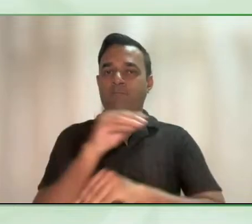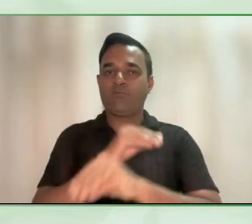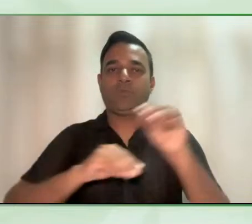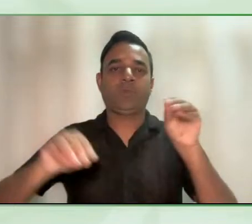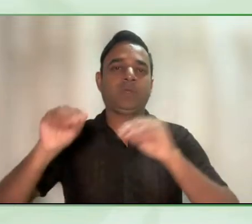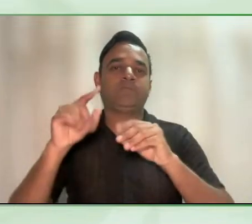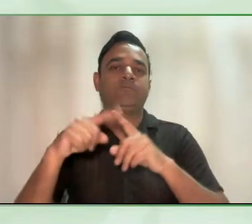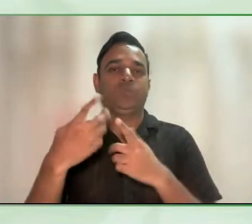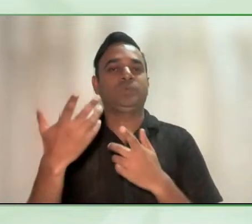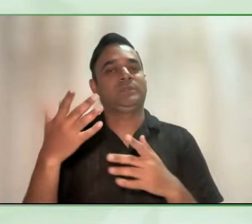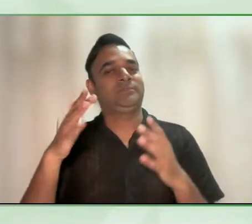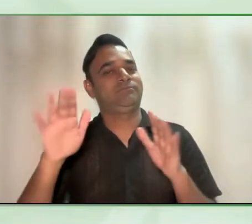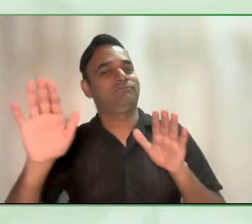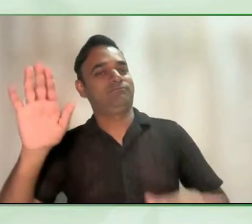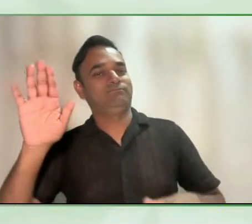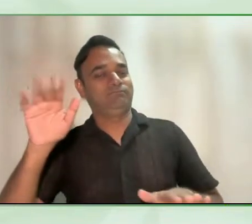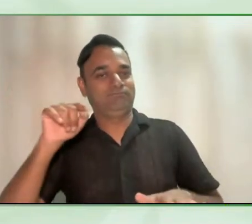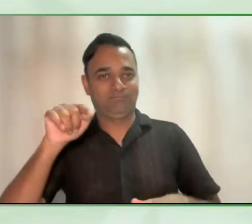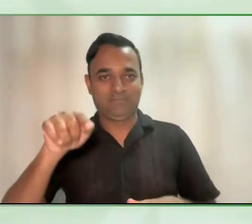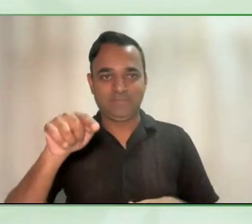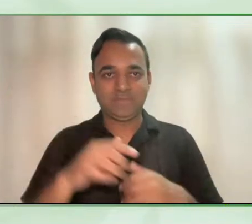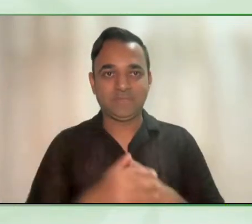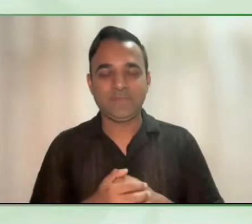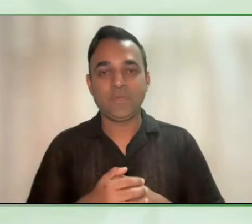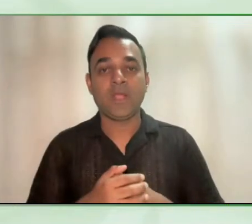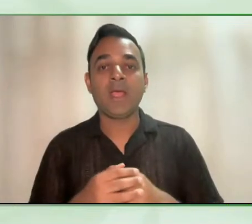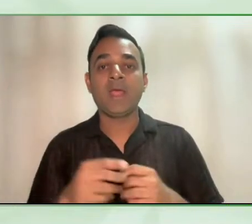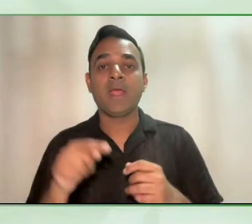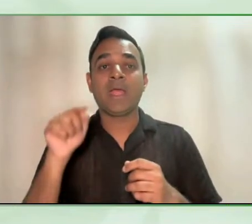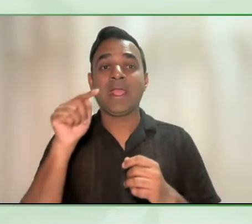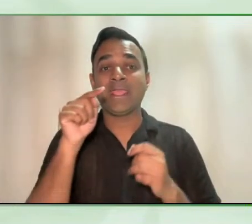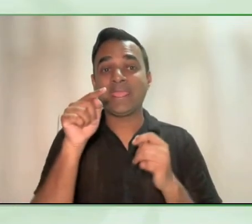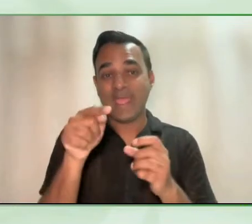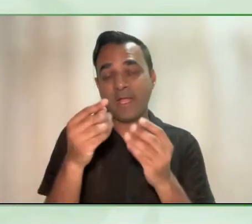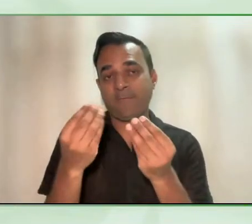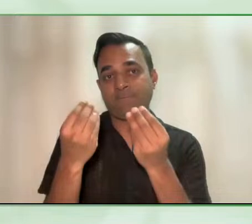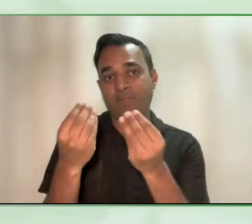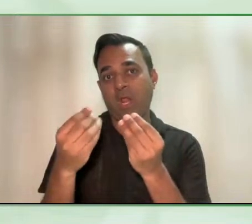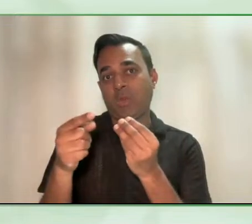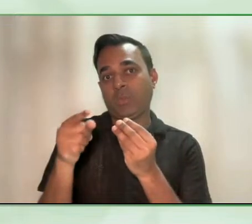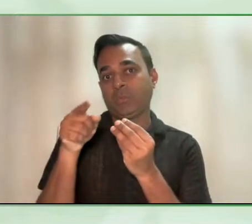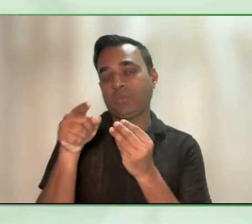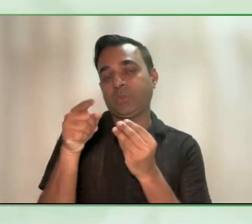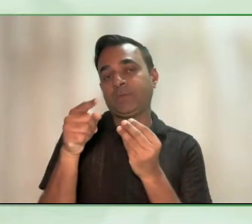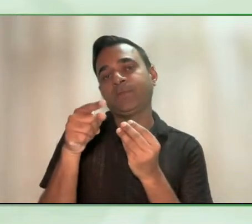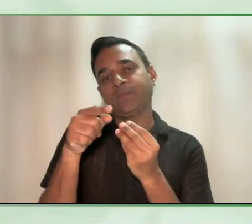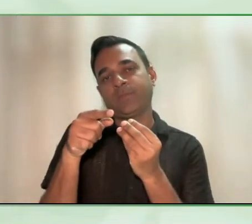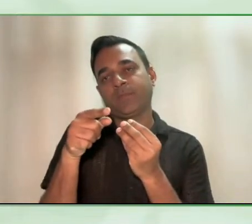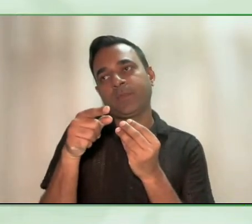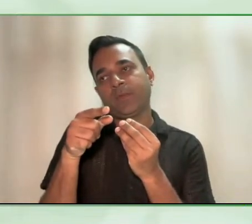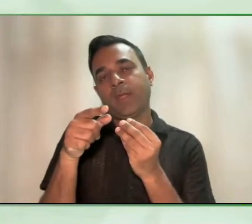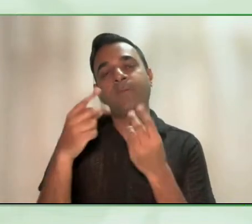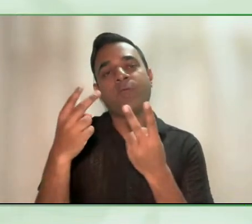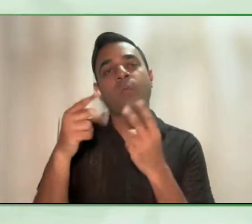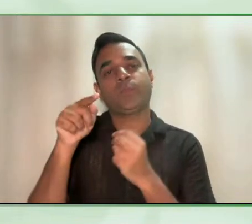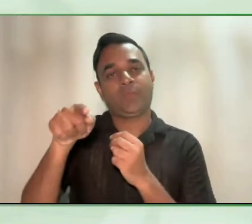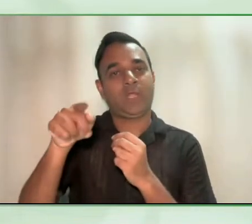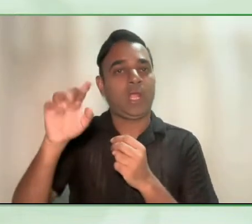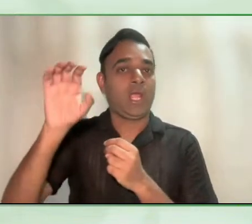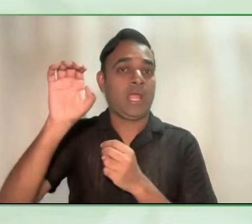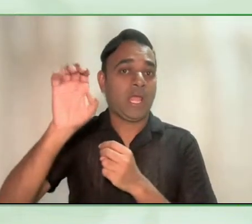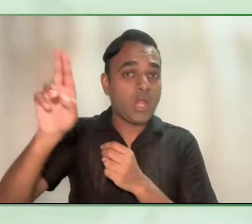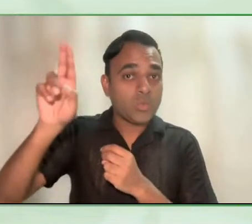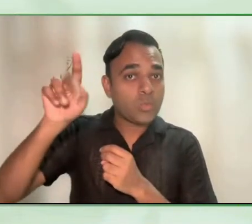Europe without feeling any risk that they're being investigated for moving around the